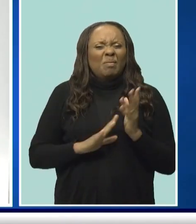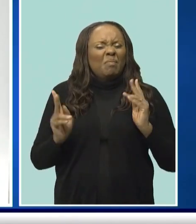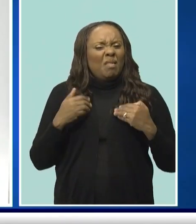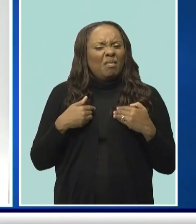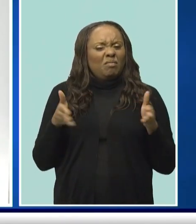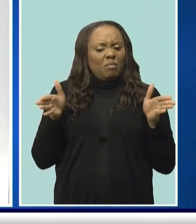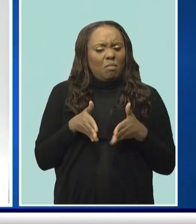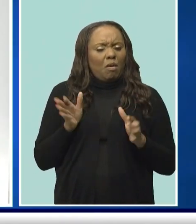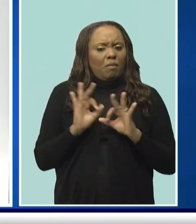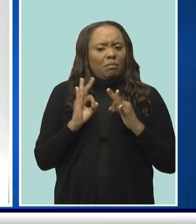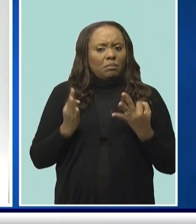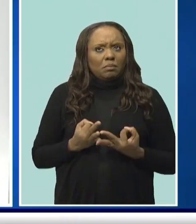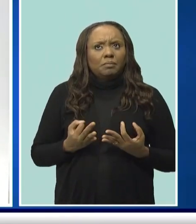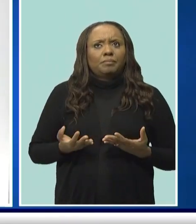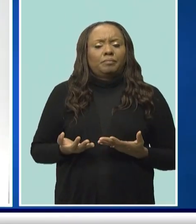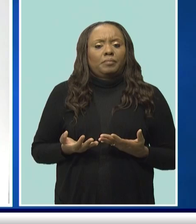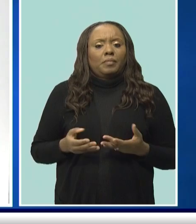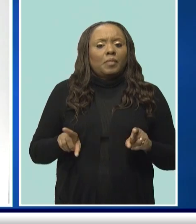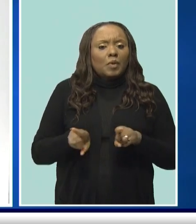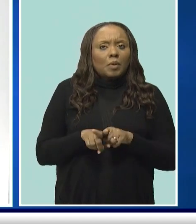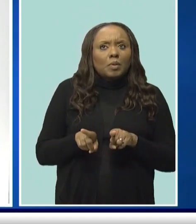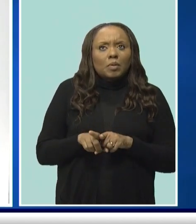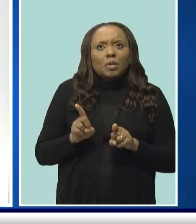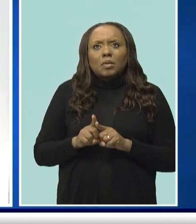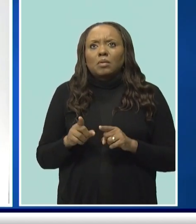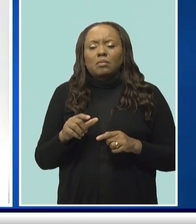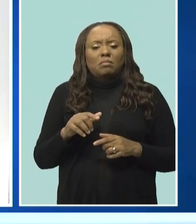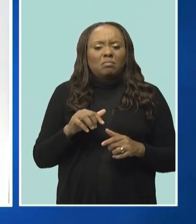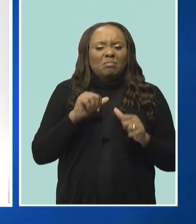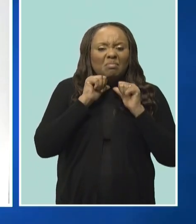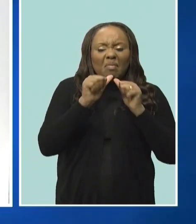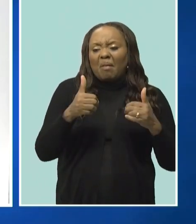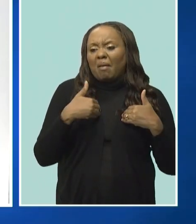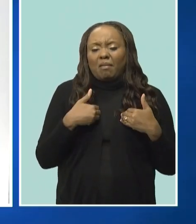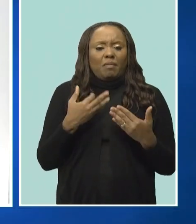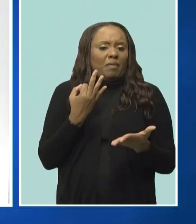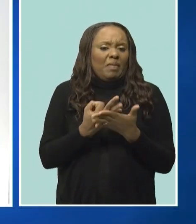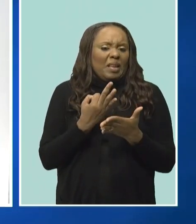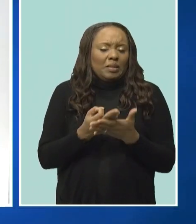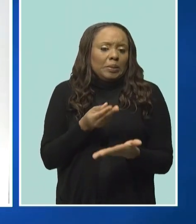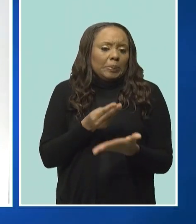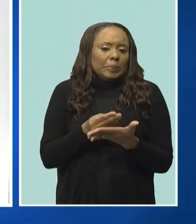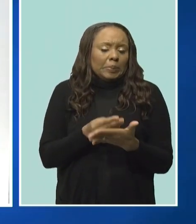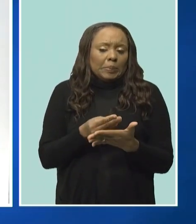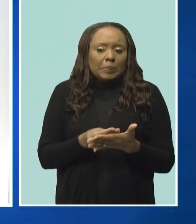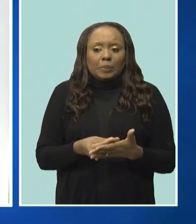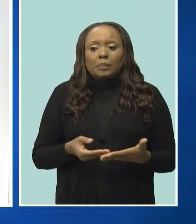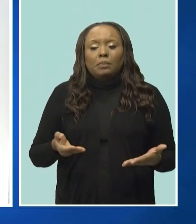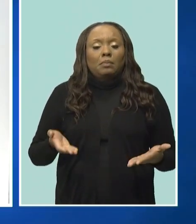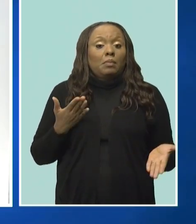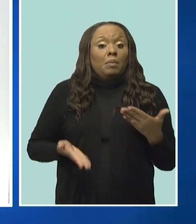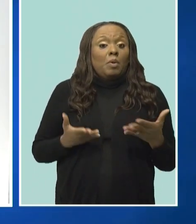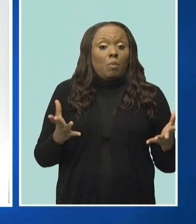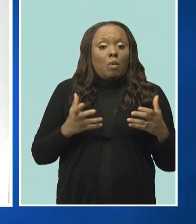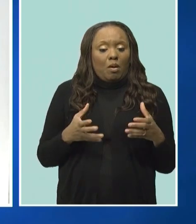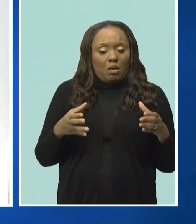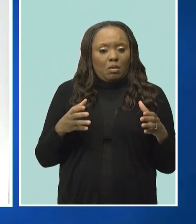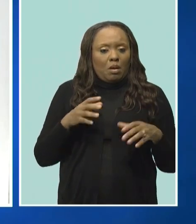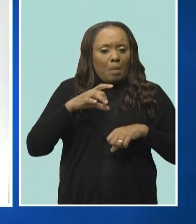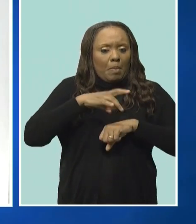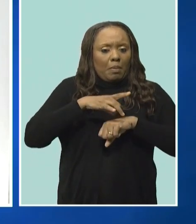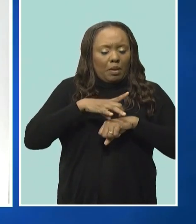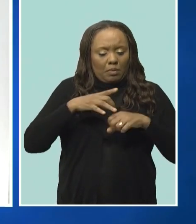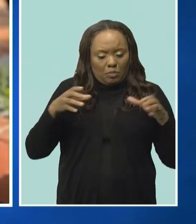know, some people are being impacted by the financial difficulties at this time. So some people may want a small pumpkin.